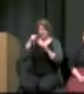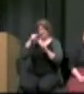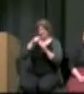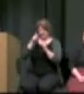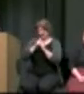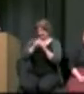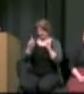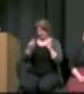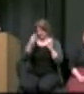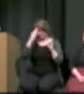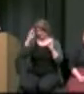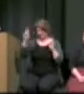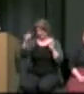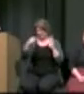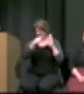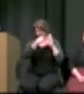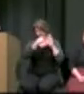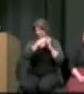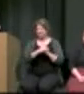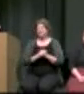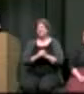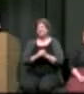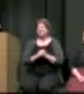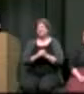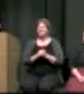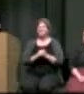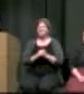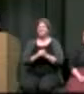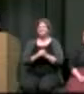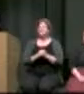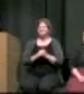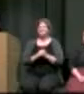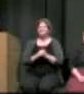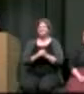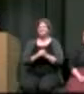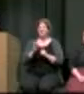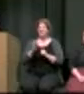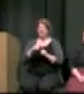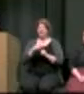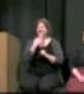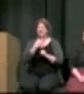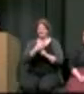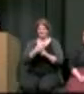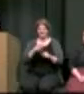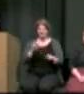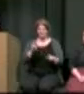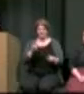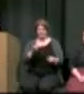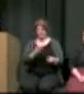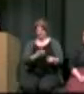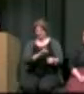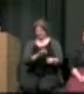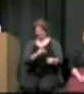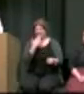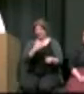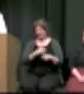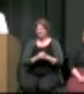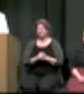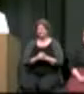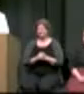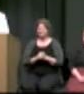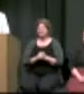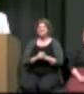but most of you probably know where it is. Just following along here. Yeah, thanks, Ramsey.